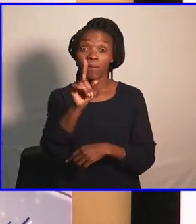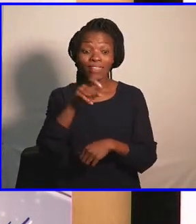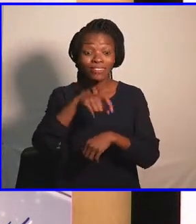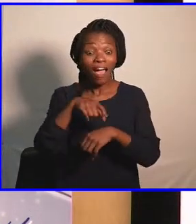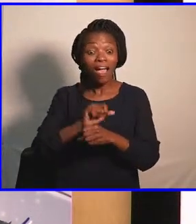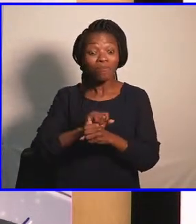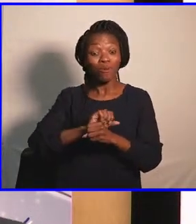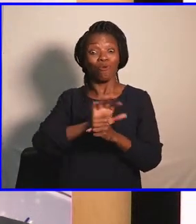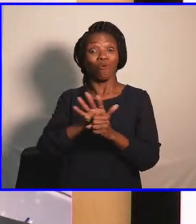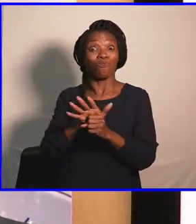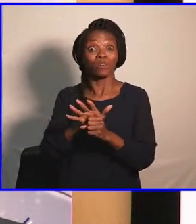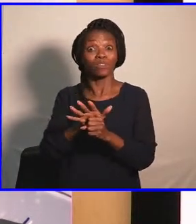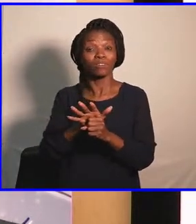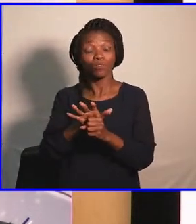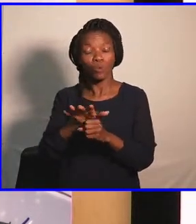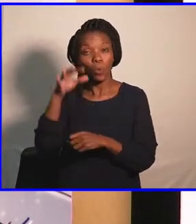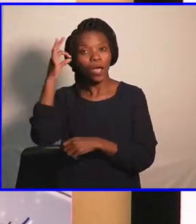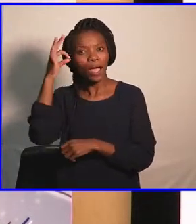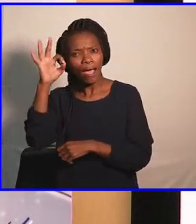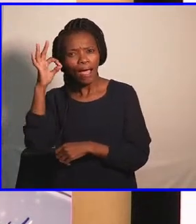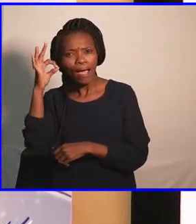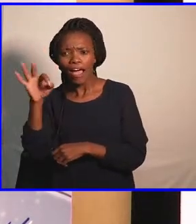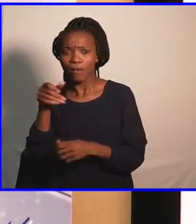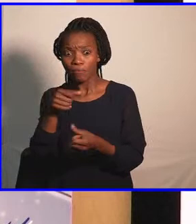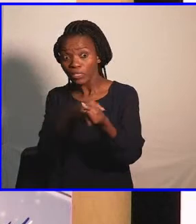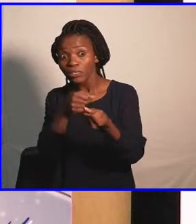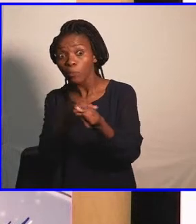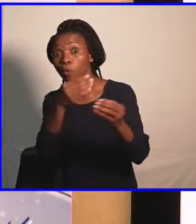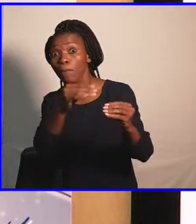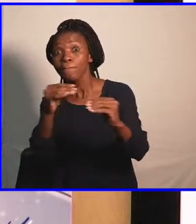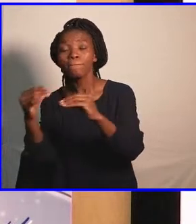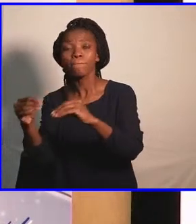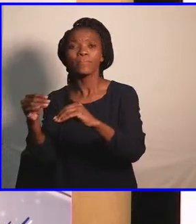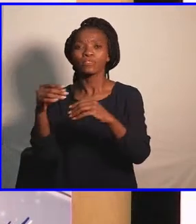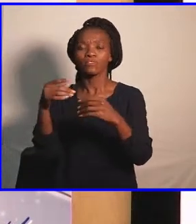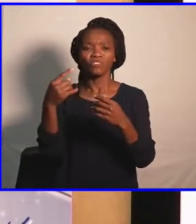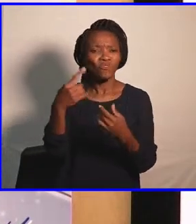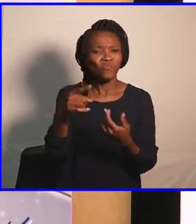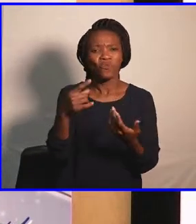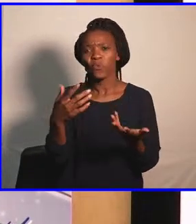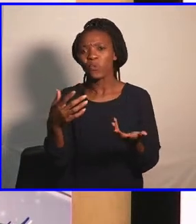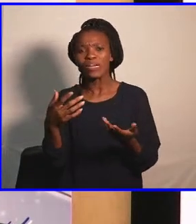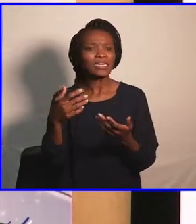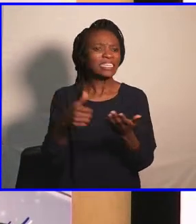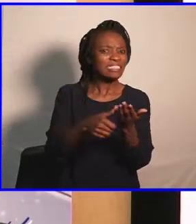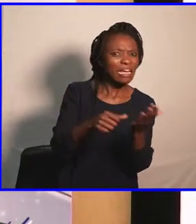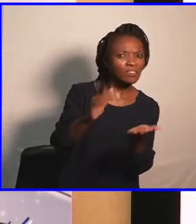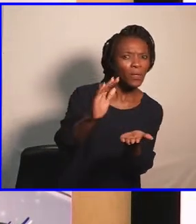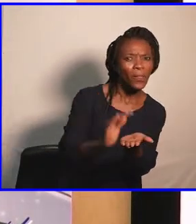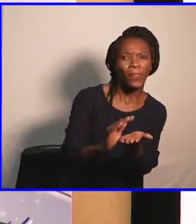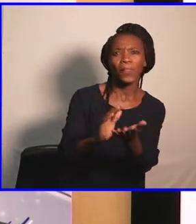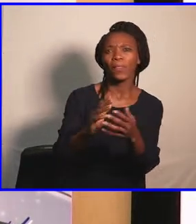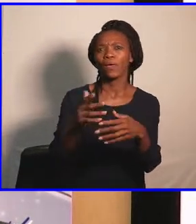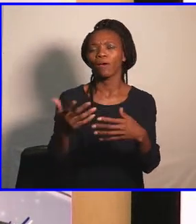pandemic, government supported businesses in distress with tax relief measures,